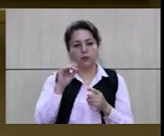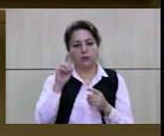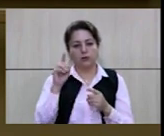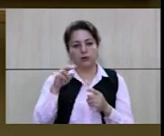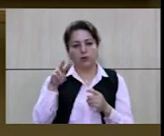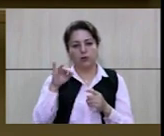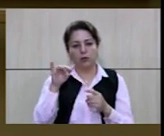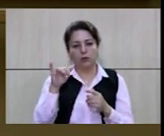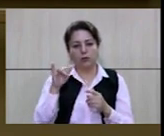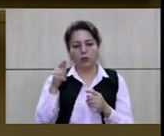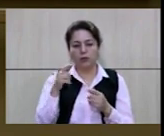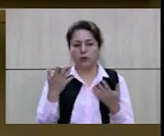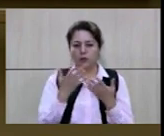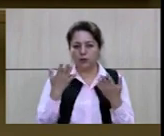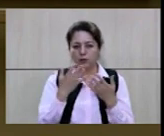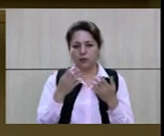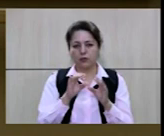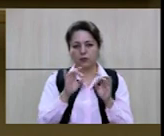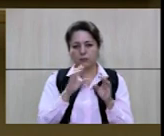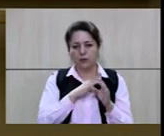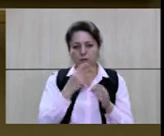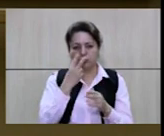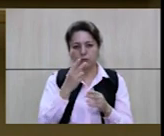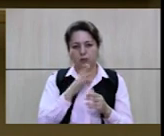e'tibor qarataylikchi.